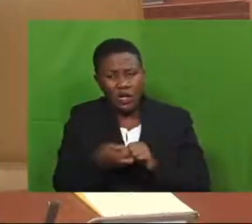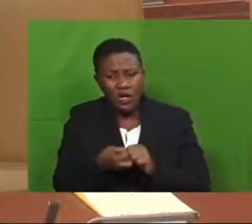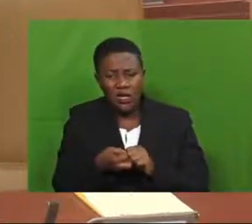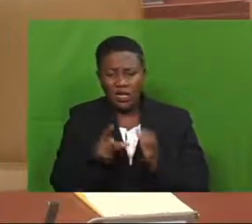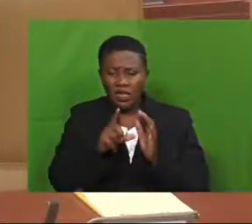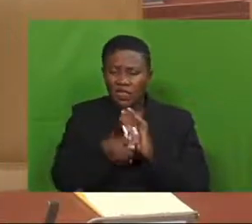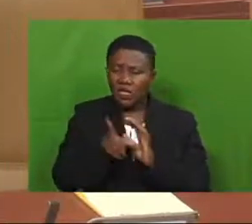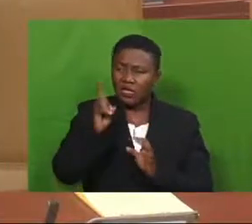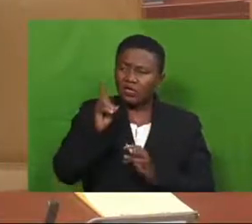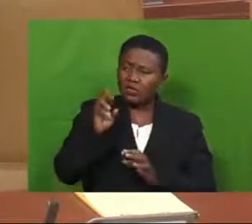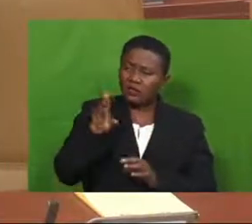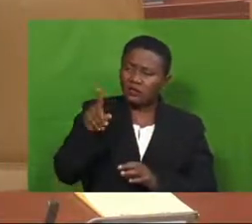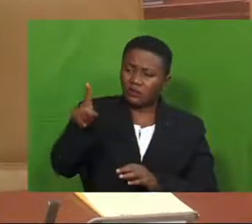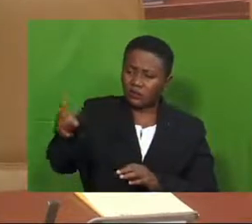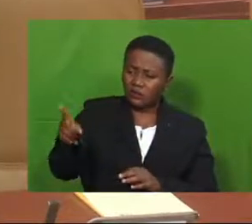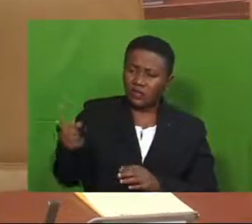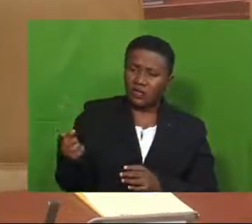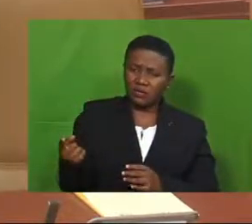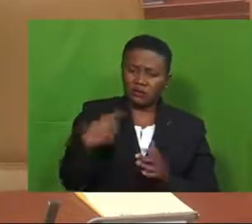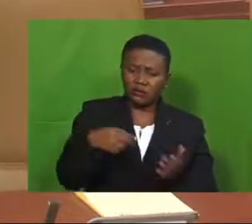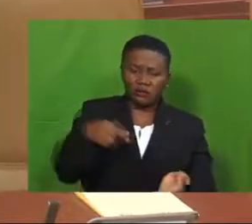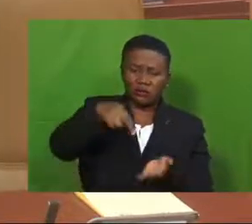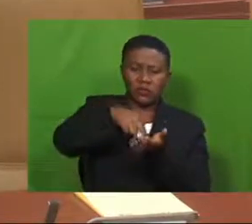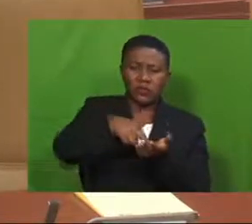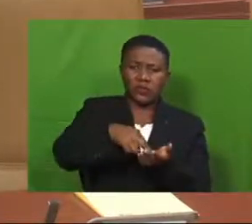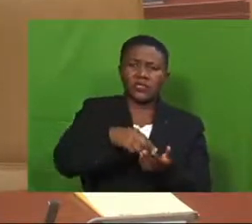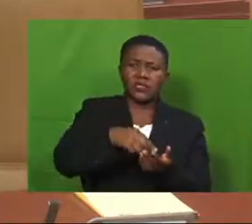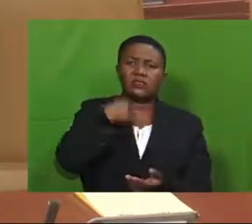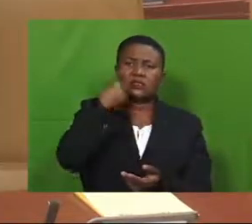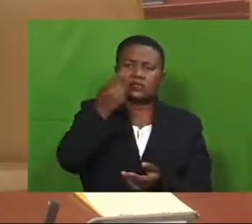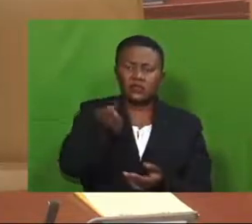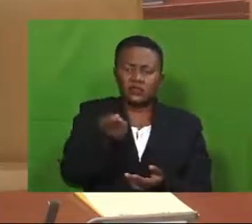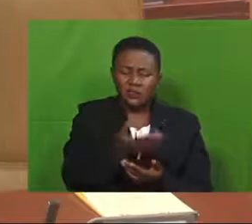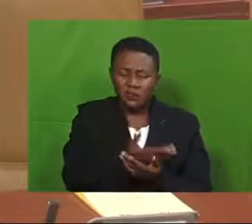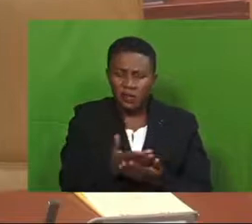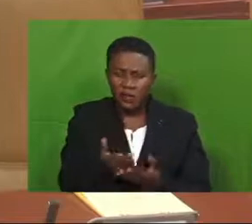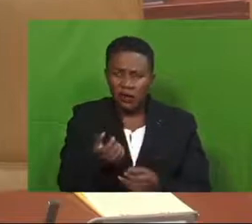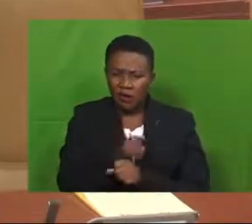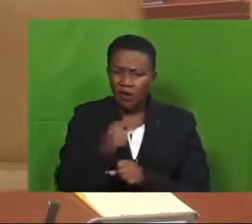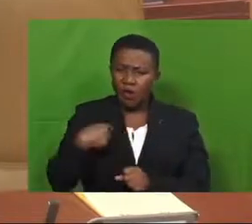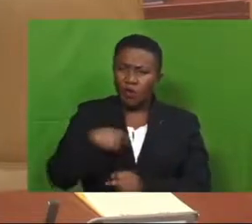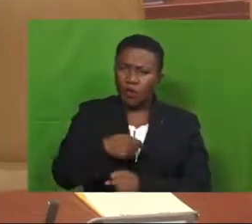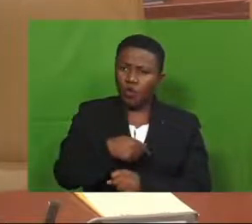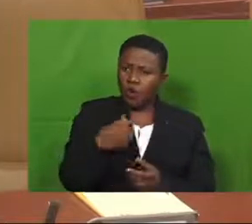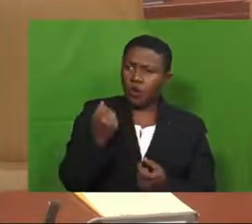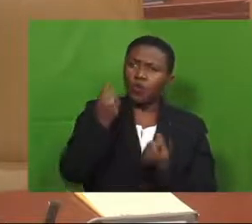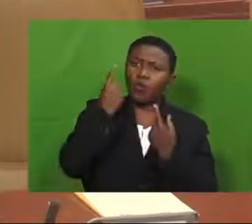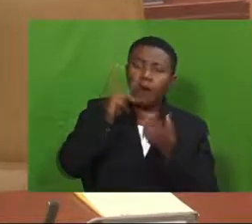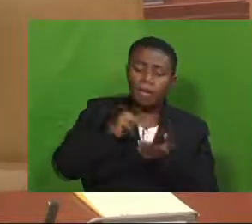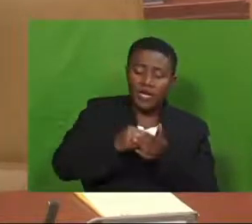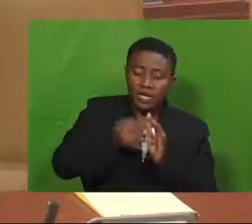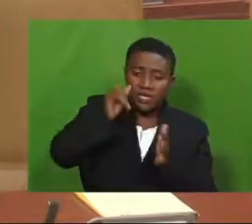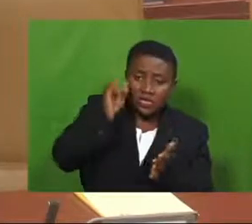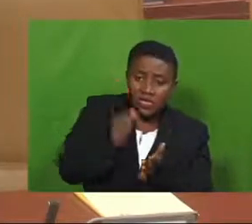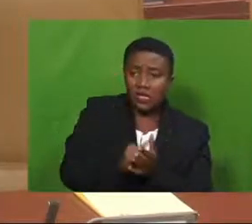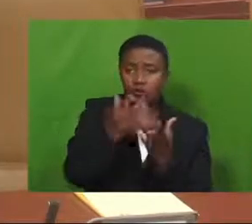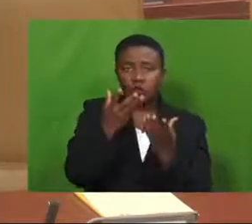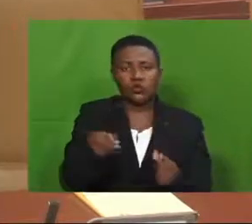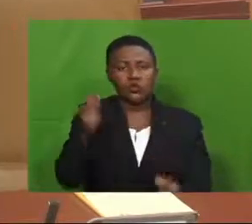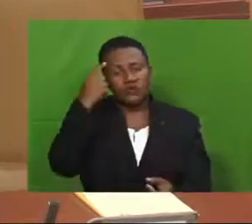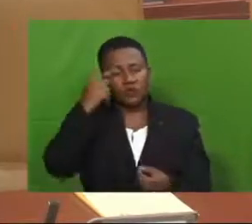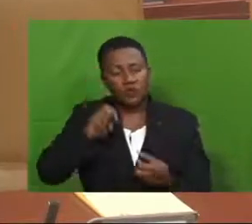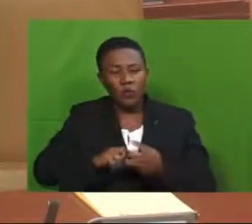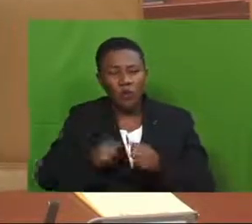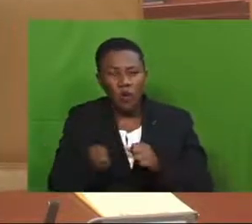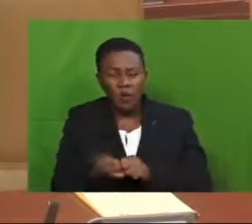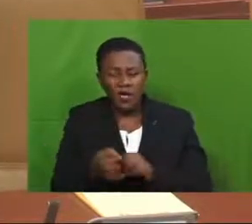with something that nobody had thought of before. And that was going to be the solution to the problem. And it